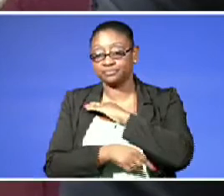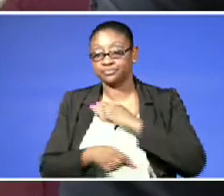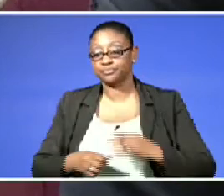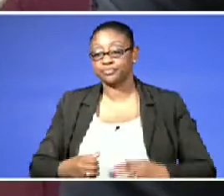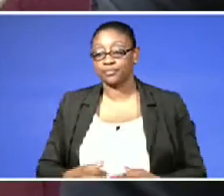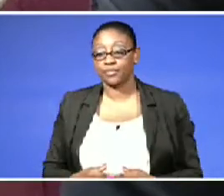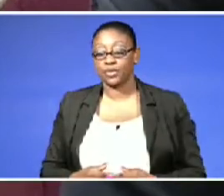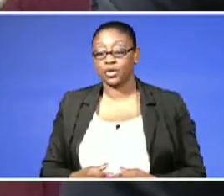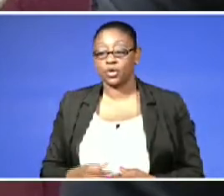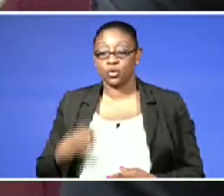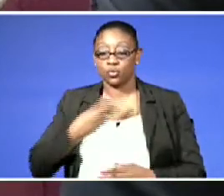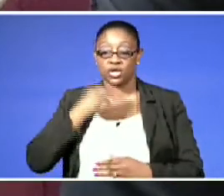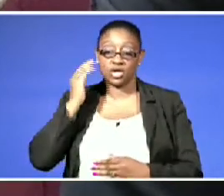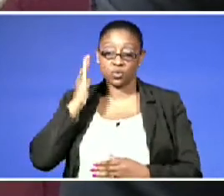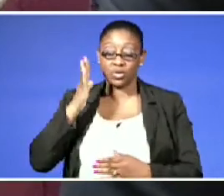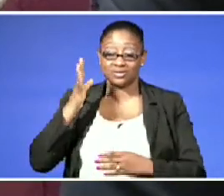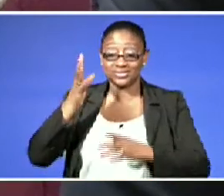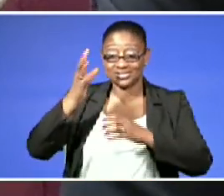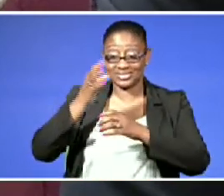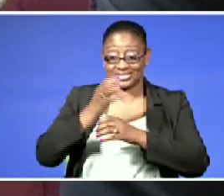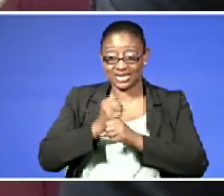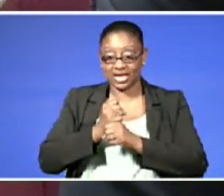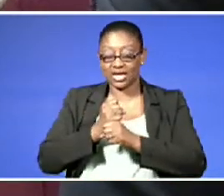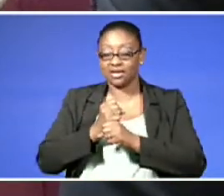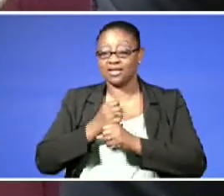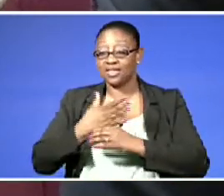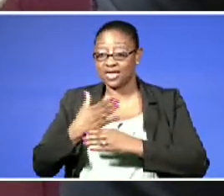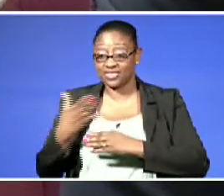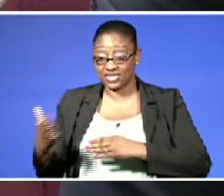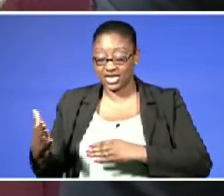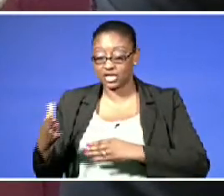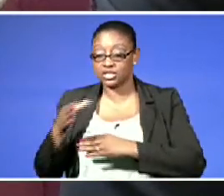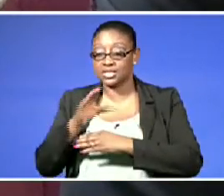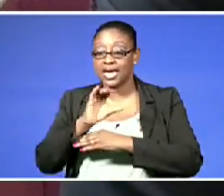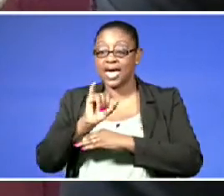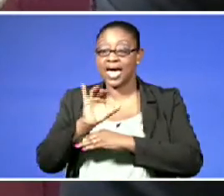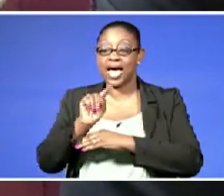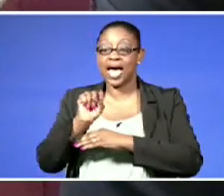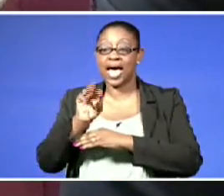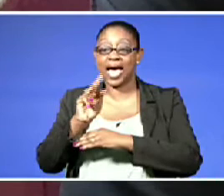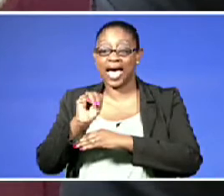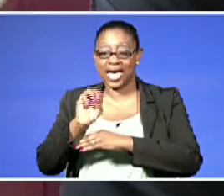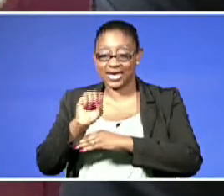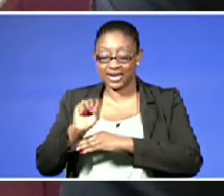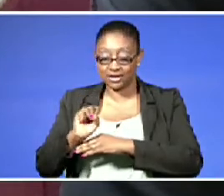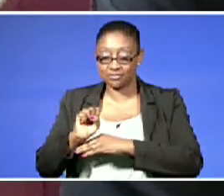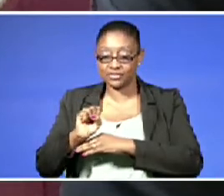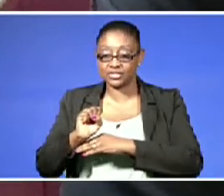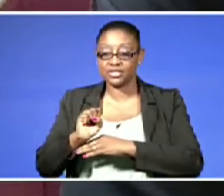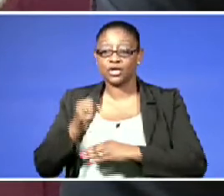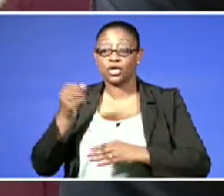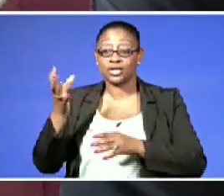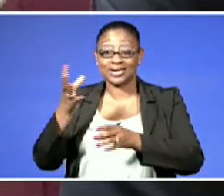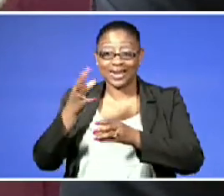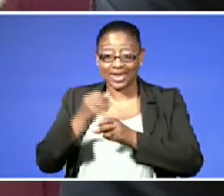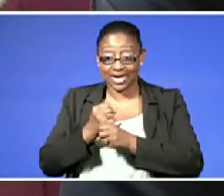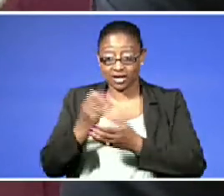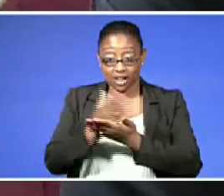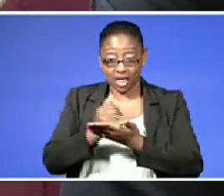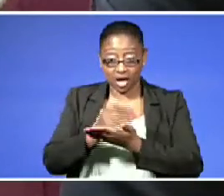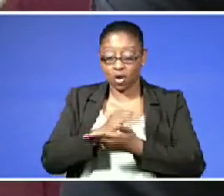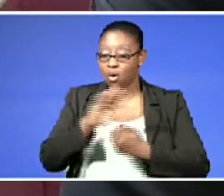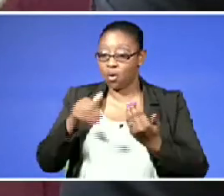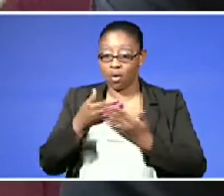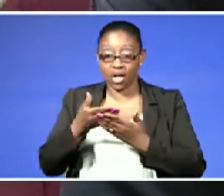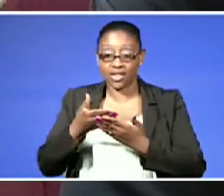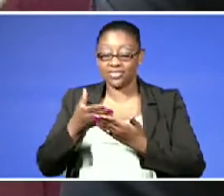to confiscate items used to transport undocumented persons either into or out of the country or in the